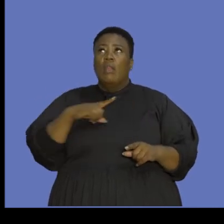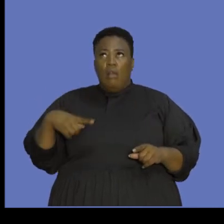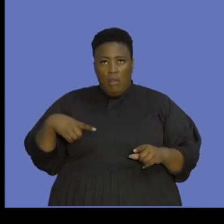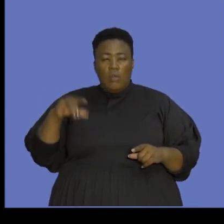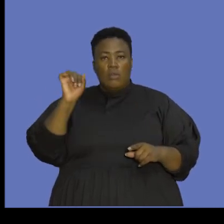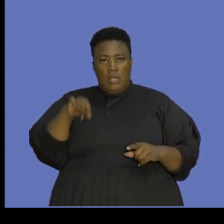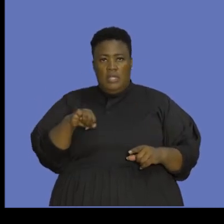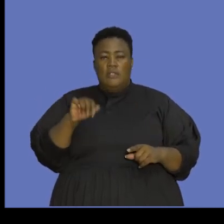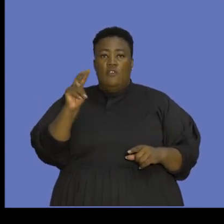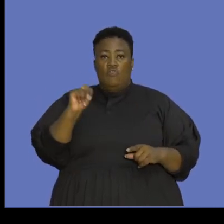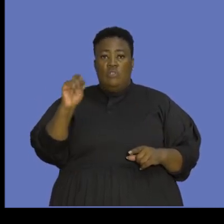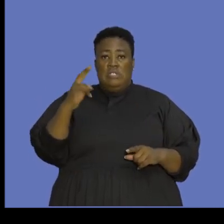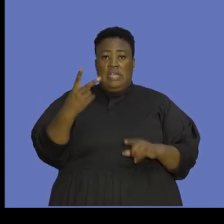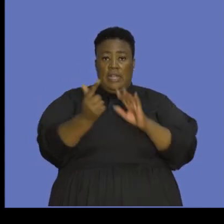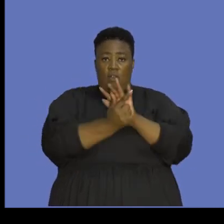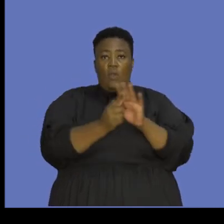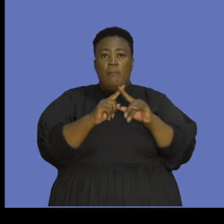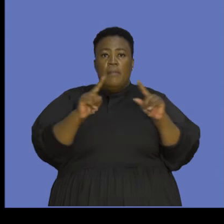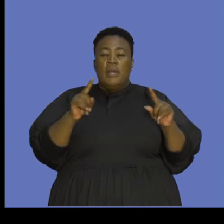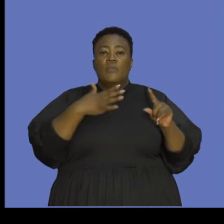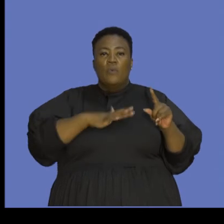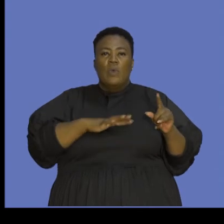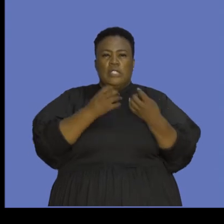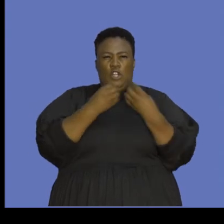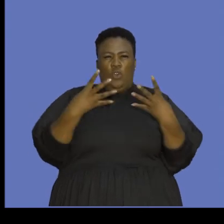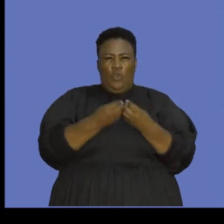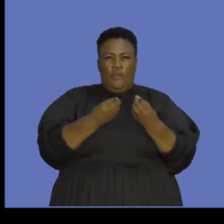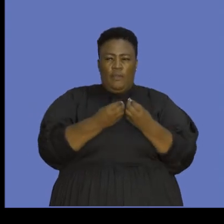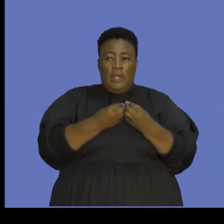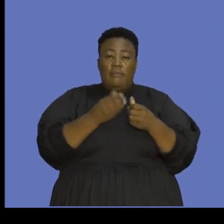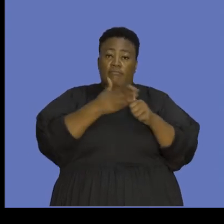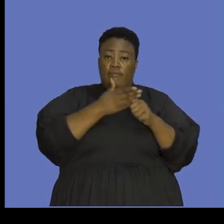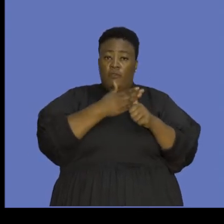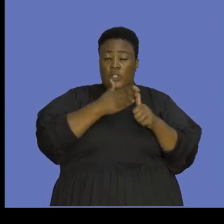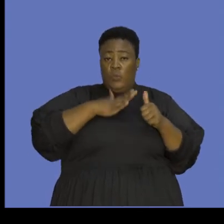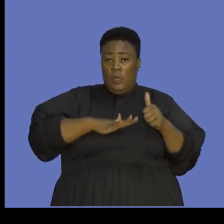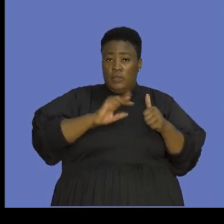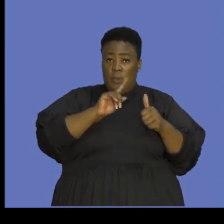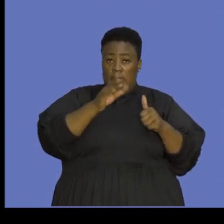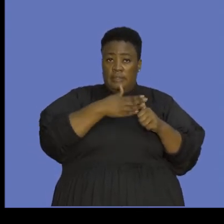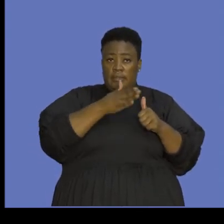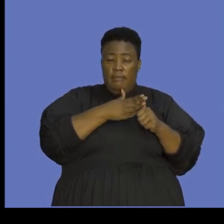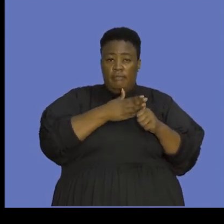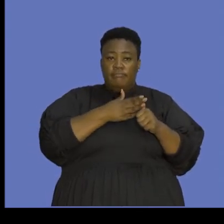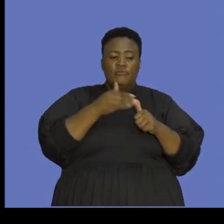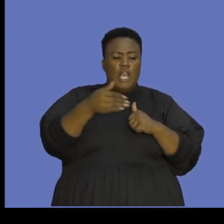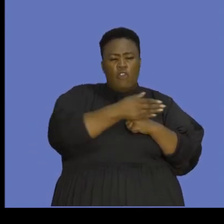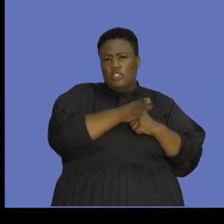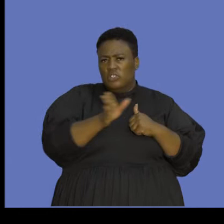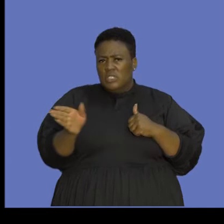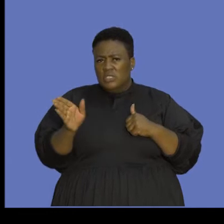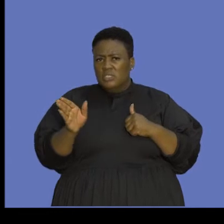statement for Newton's second law, but we're looking for a lot of things. We're looking at, for number one, direction of